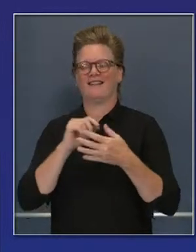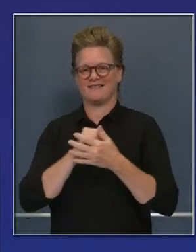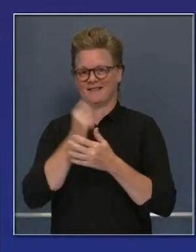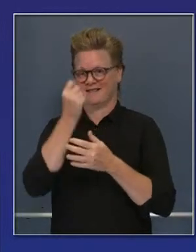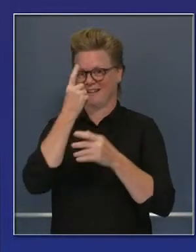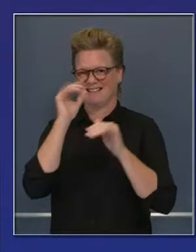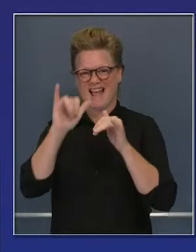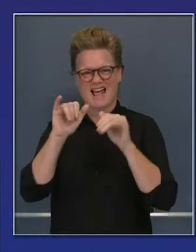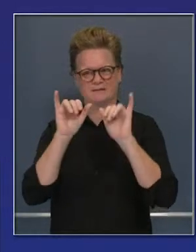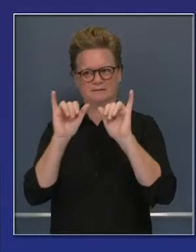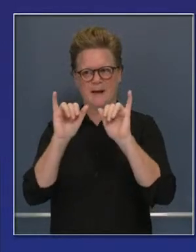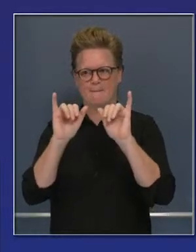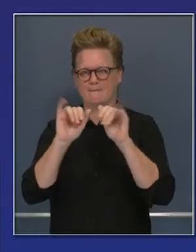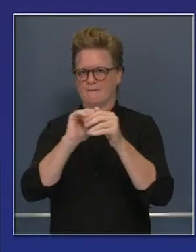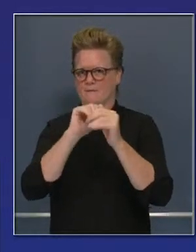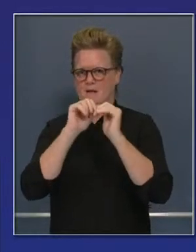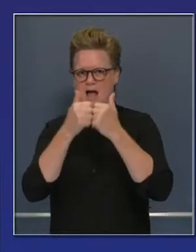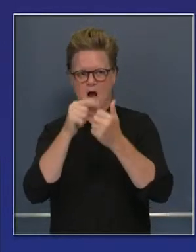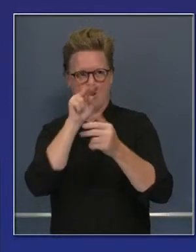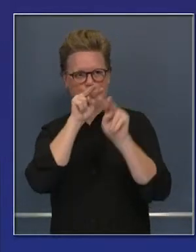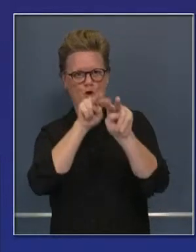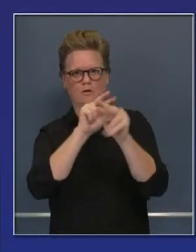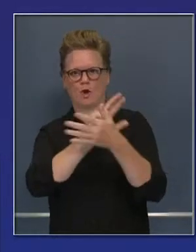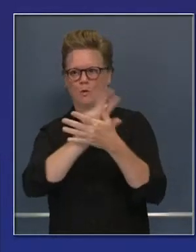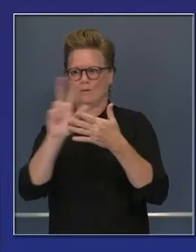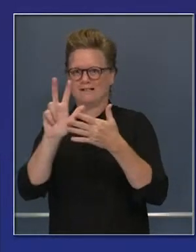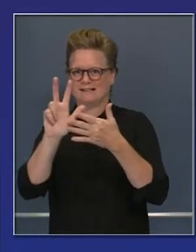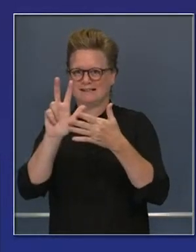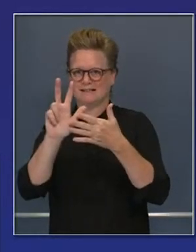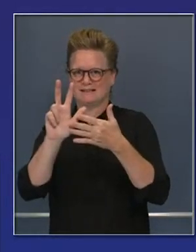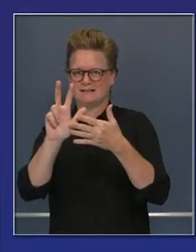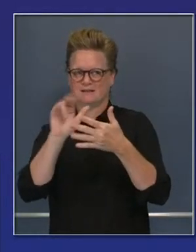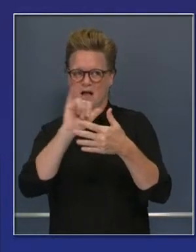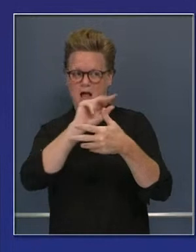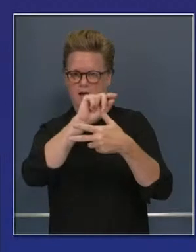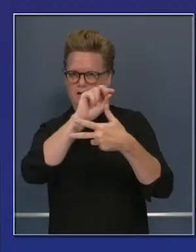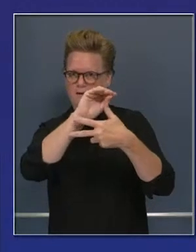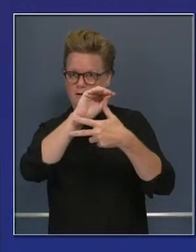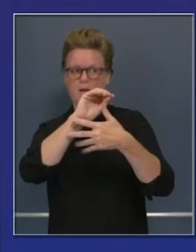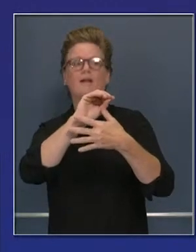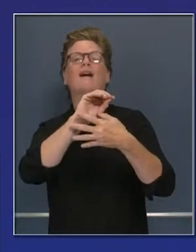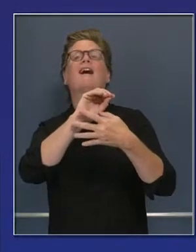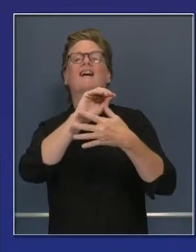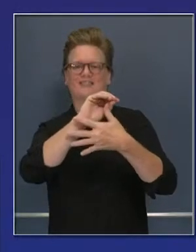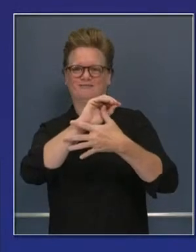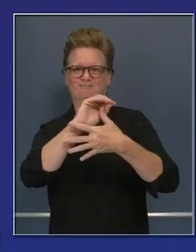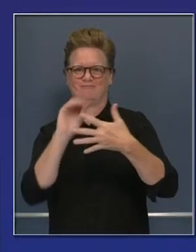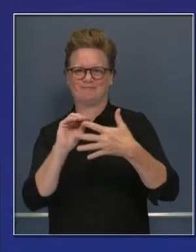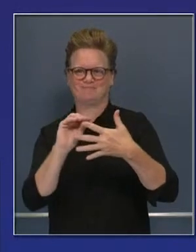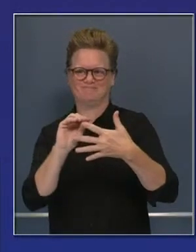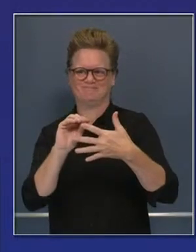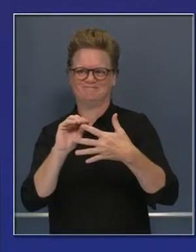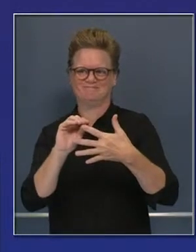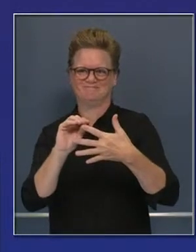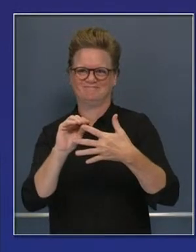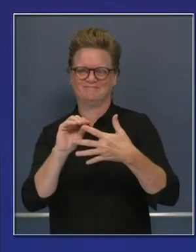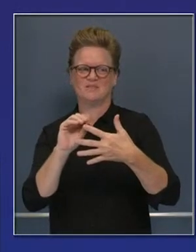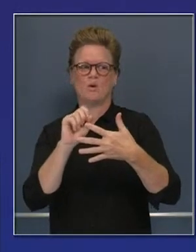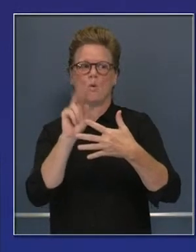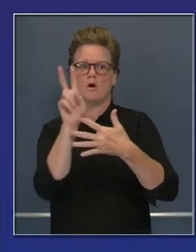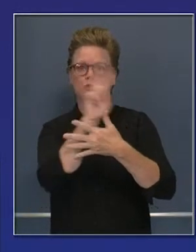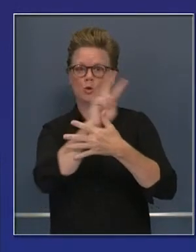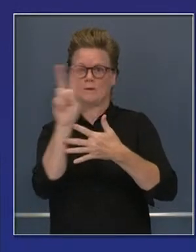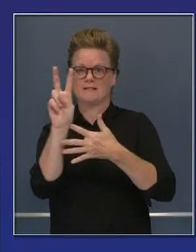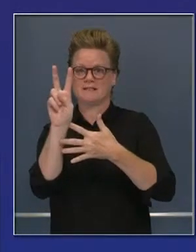we track over a 7-day period, for a 7-day average with a 7-day lag. And each of these counties now